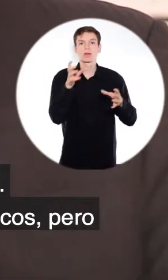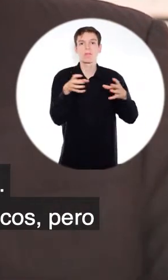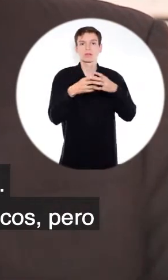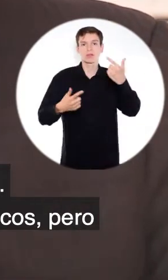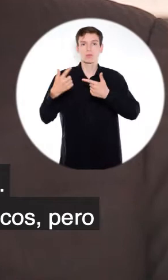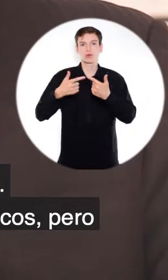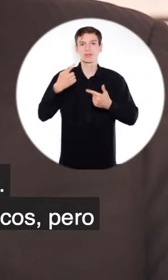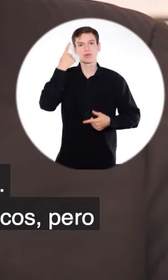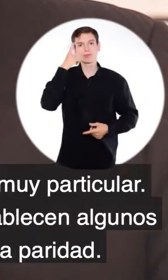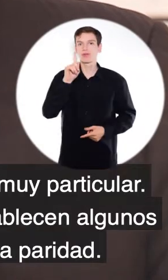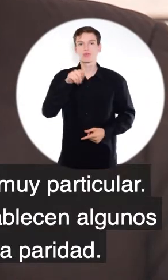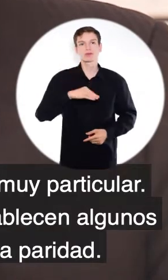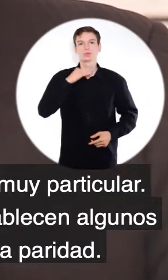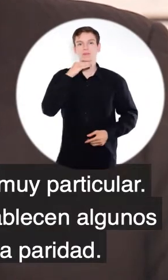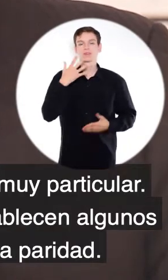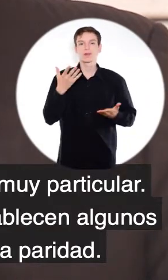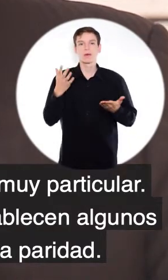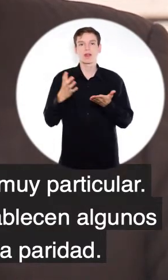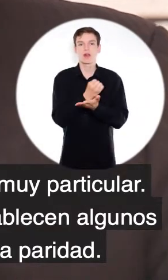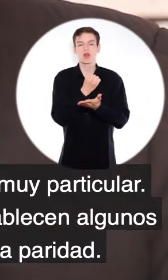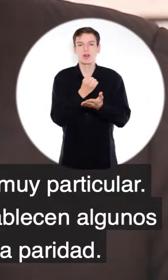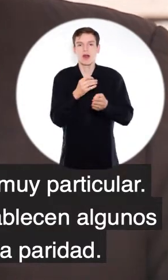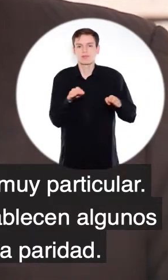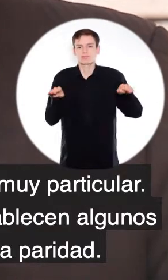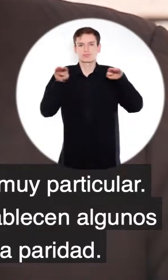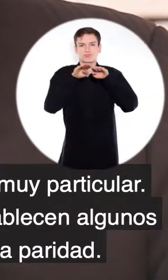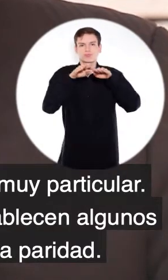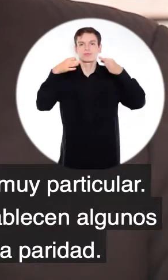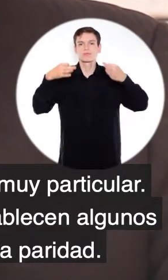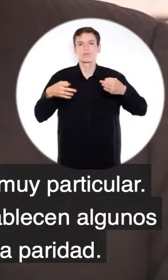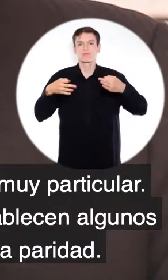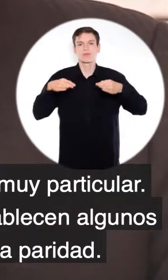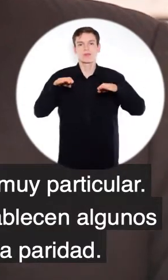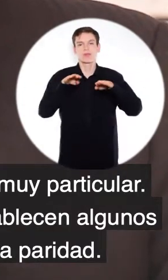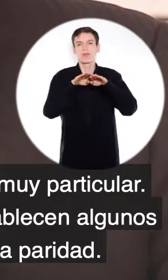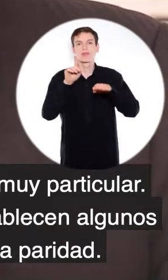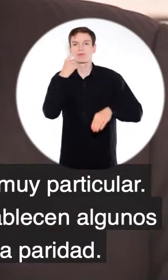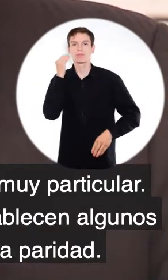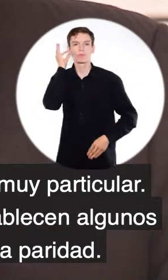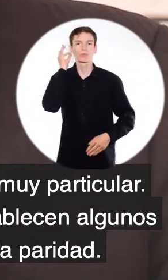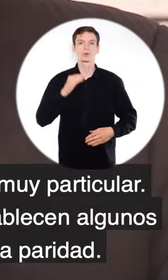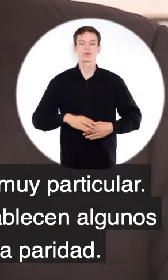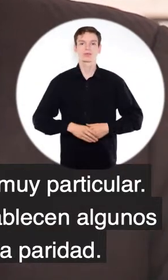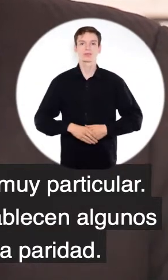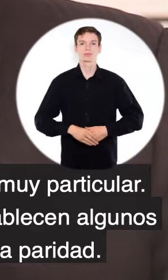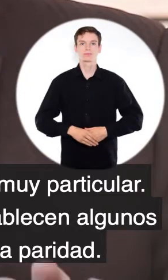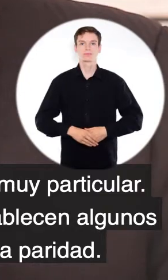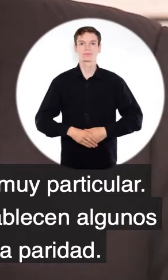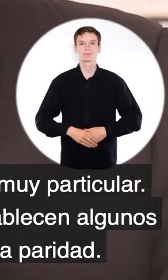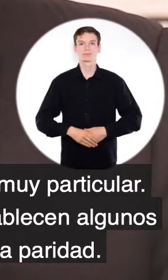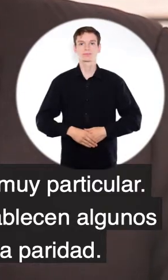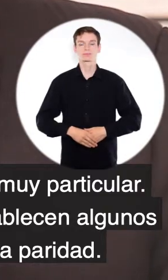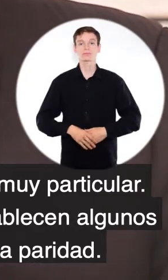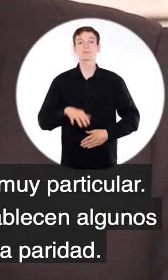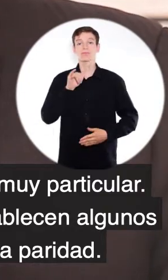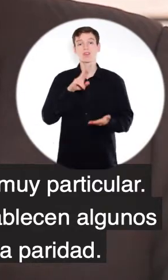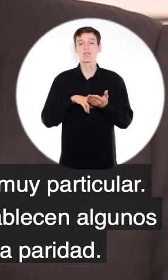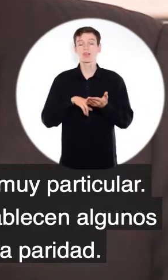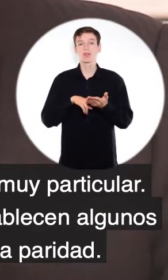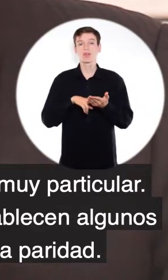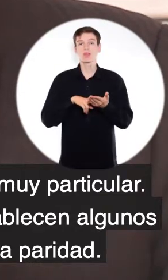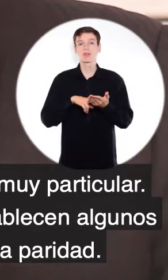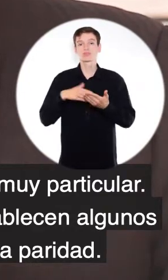parity, and usually is not unless the quota is designed in a very particular way. So in some systems, what you would do is you'd have the regular